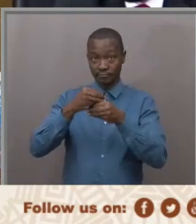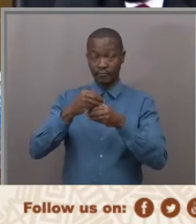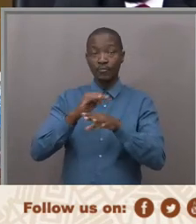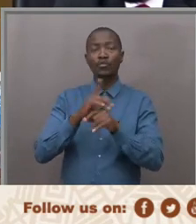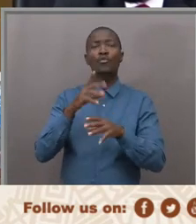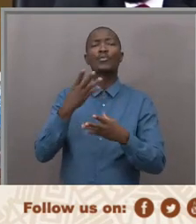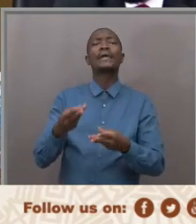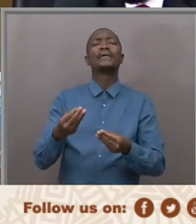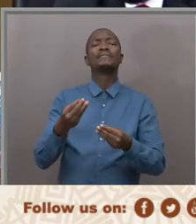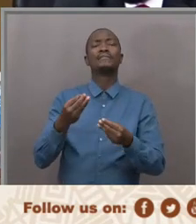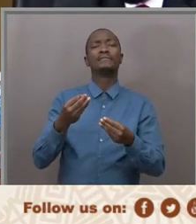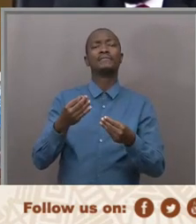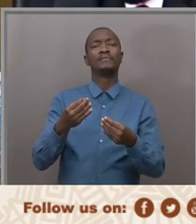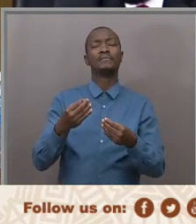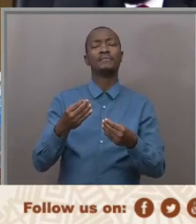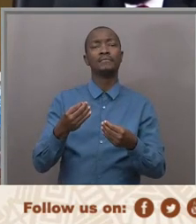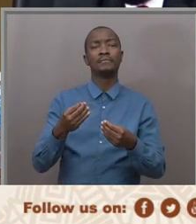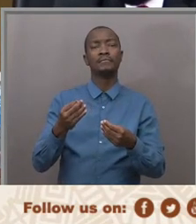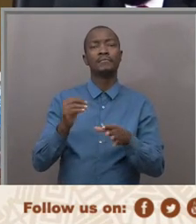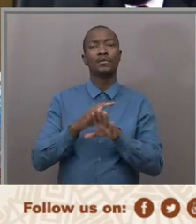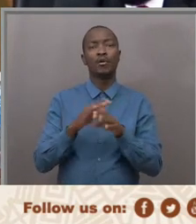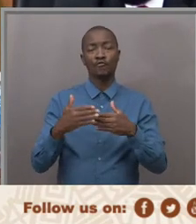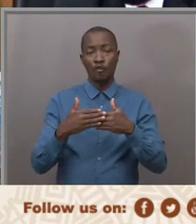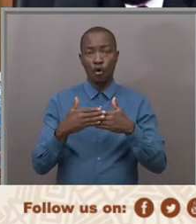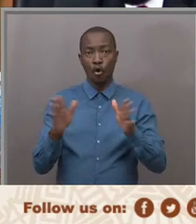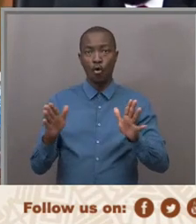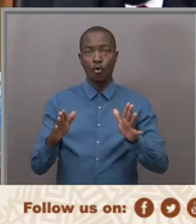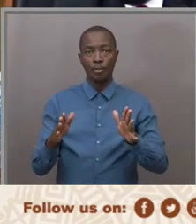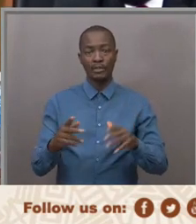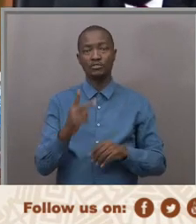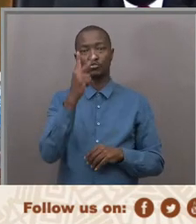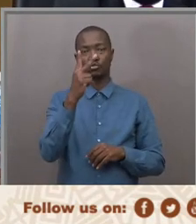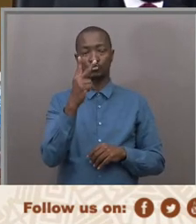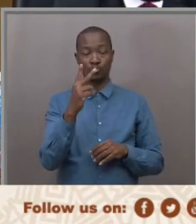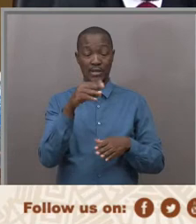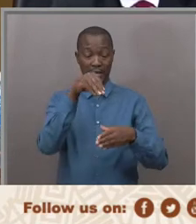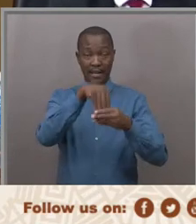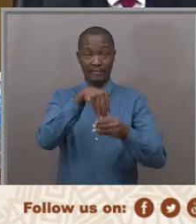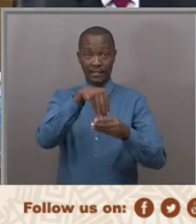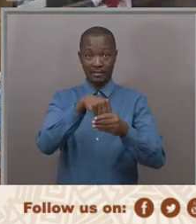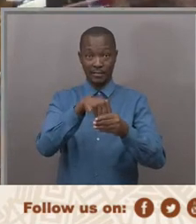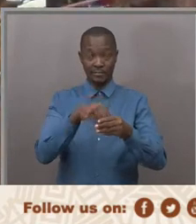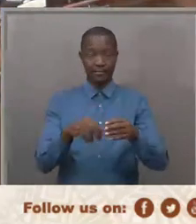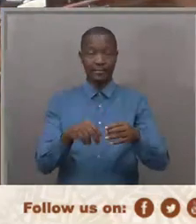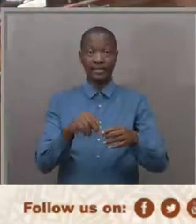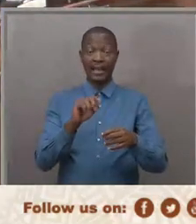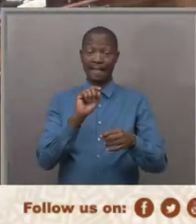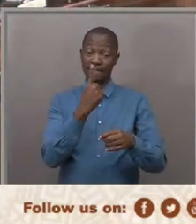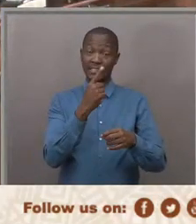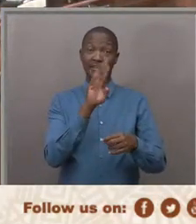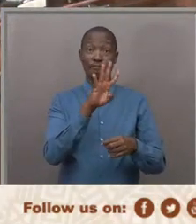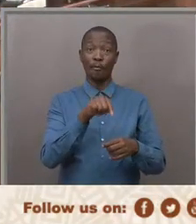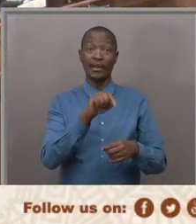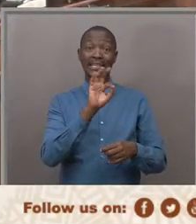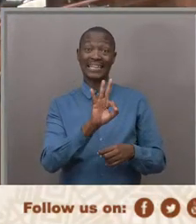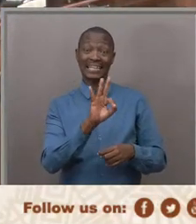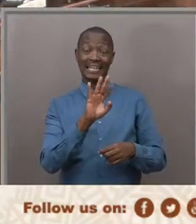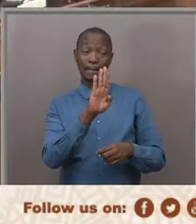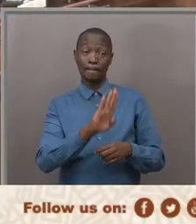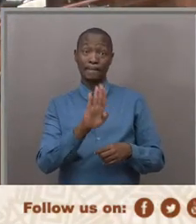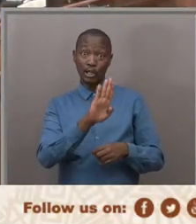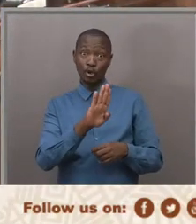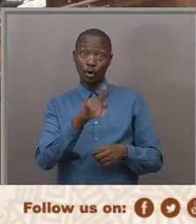able to unlock two sets of investment. Firstly, 4.3 billion rand by the